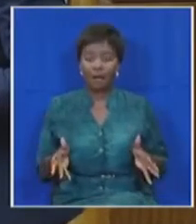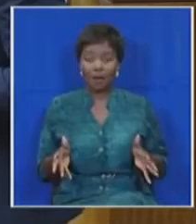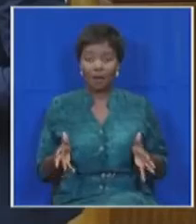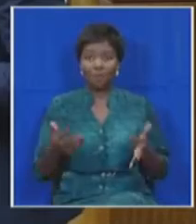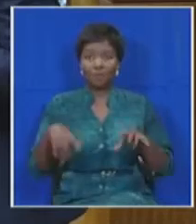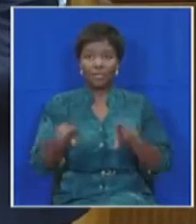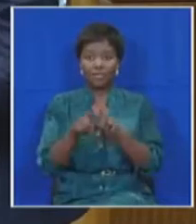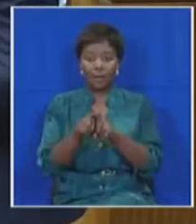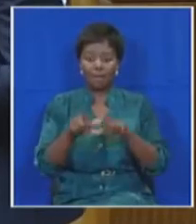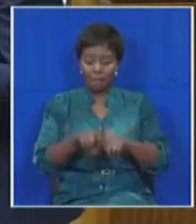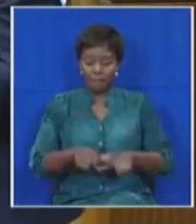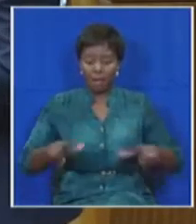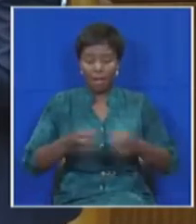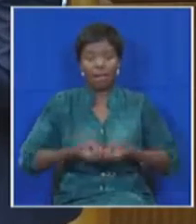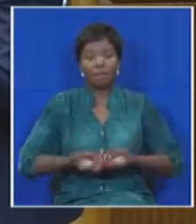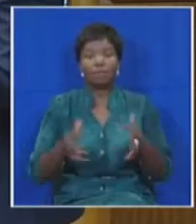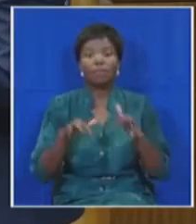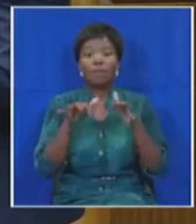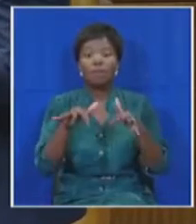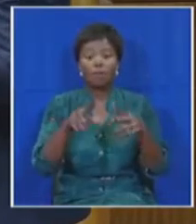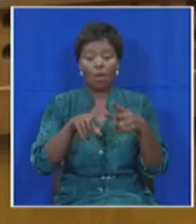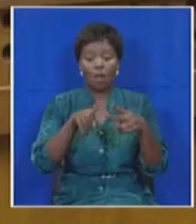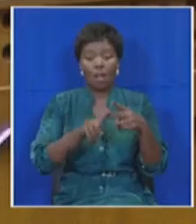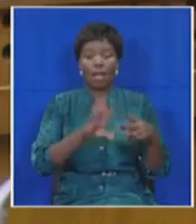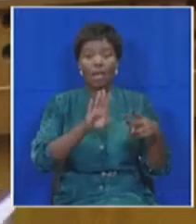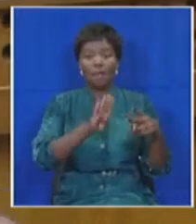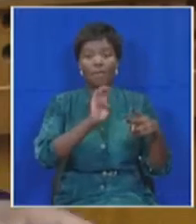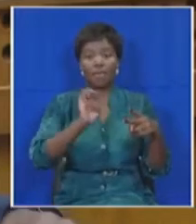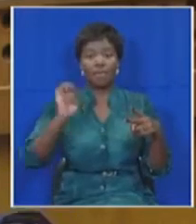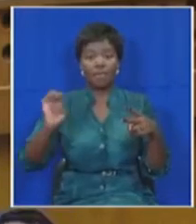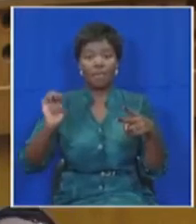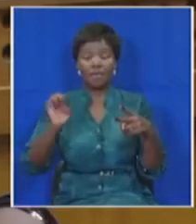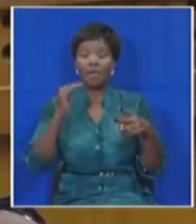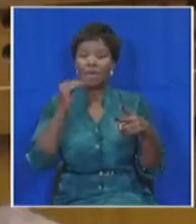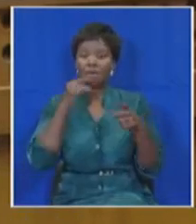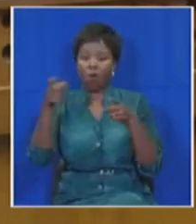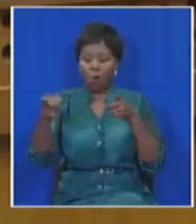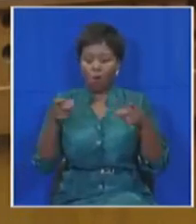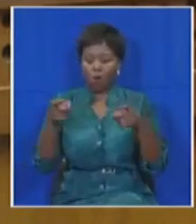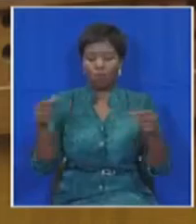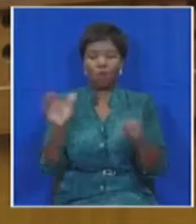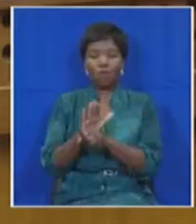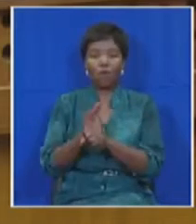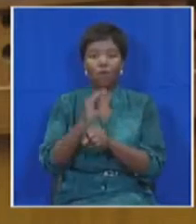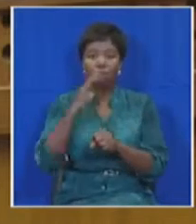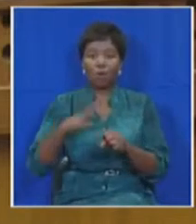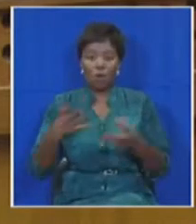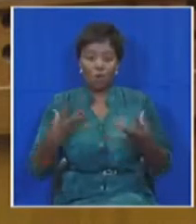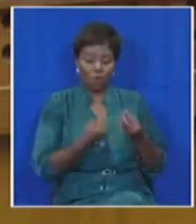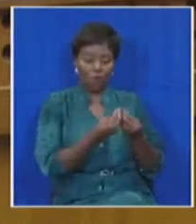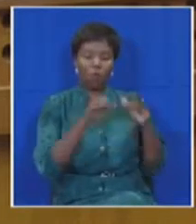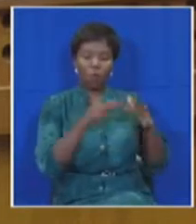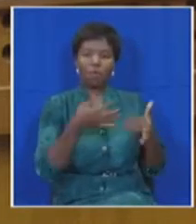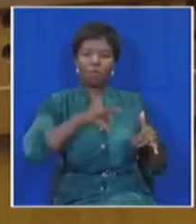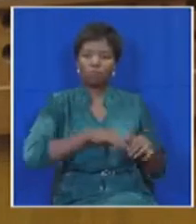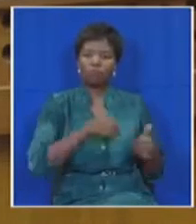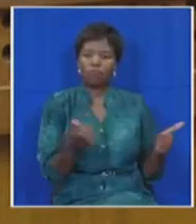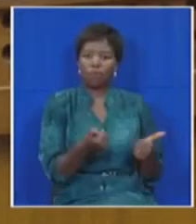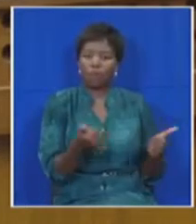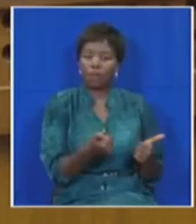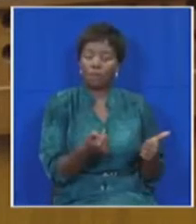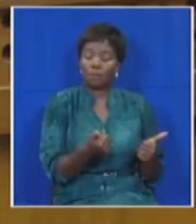land reform and black economic empowerment have been captured for the benefit of the ANC's elite. When